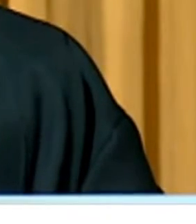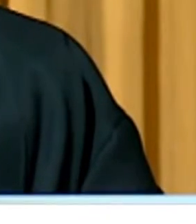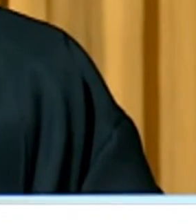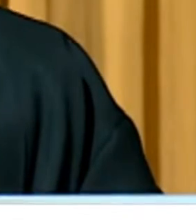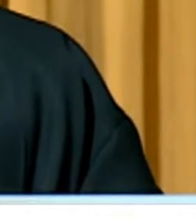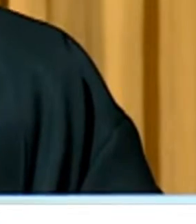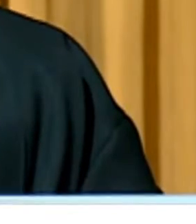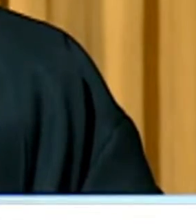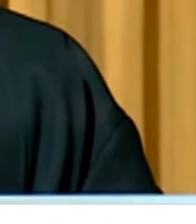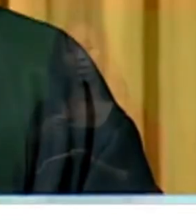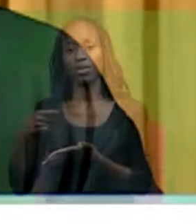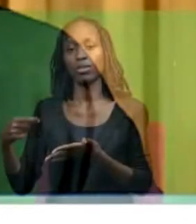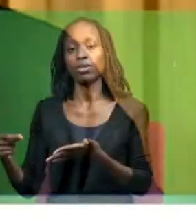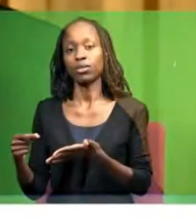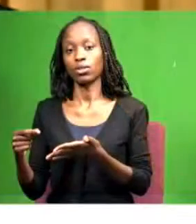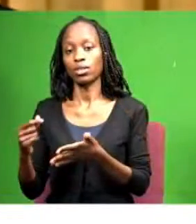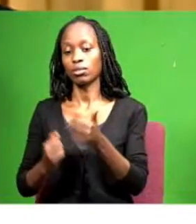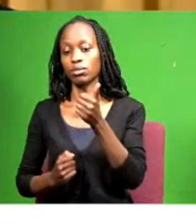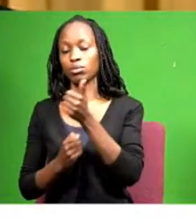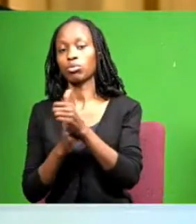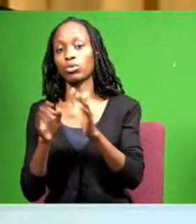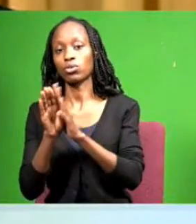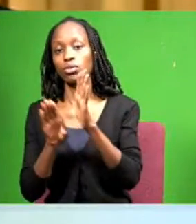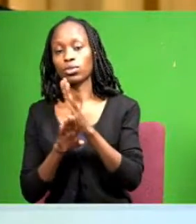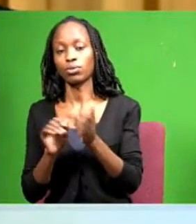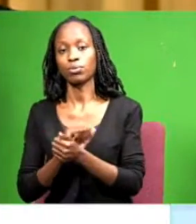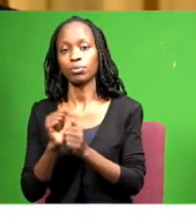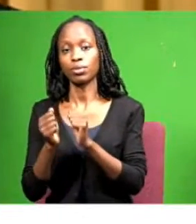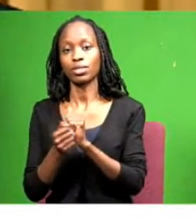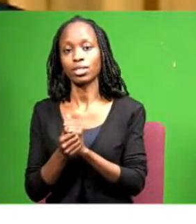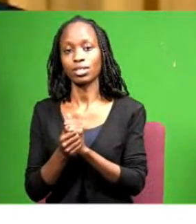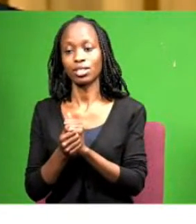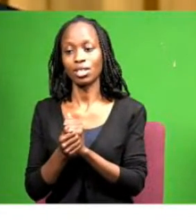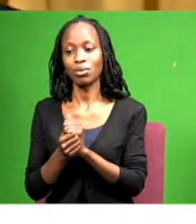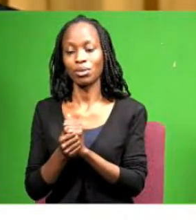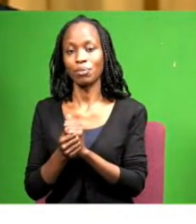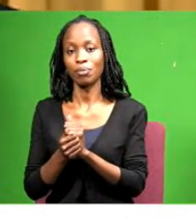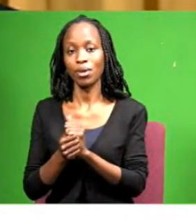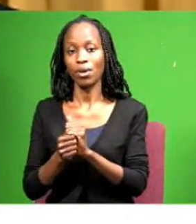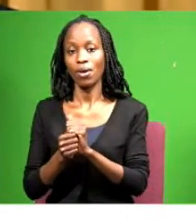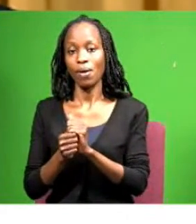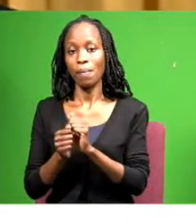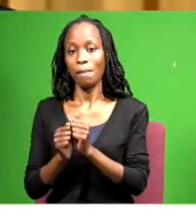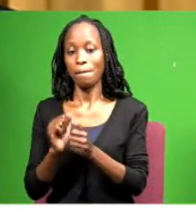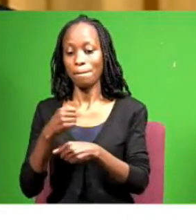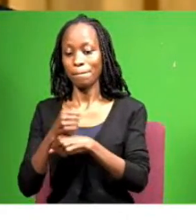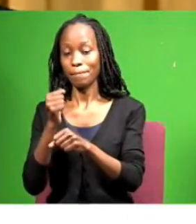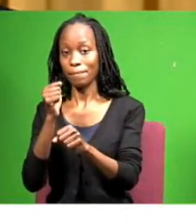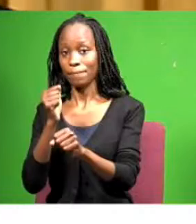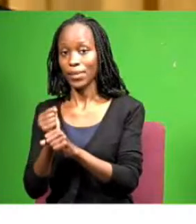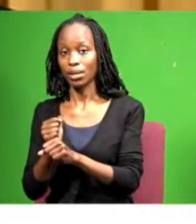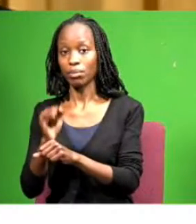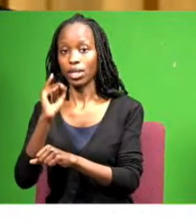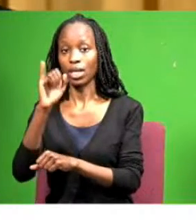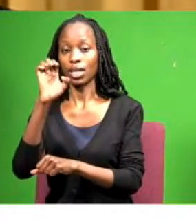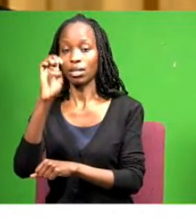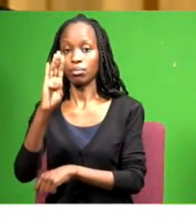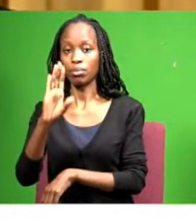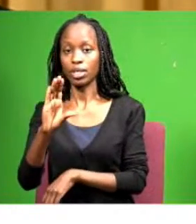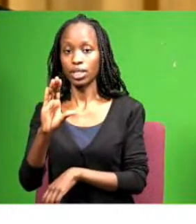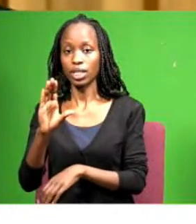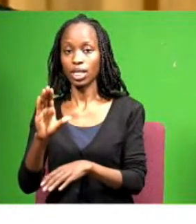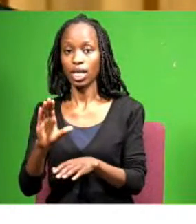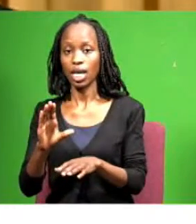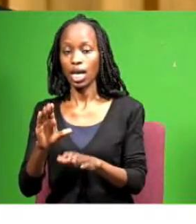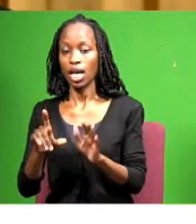of signatures in support of the Constitution Amendment referendum made by the Independent Electoral and Boundaries Commission are illegal, null,